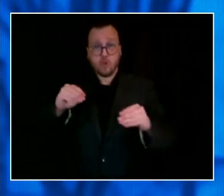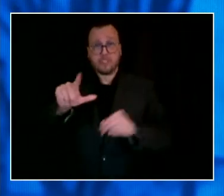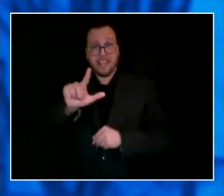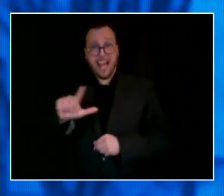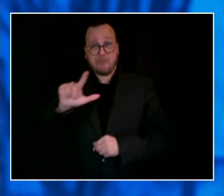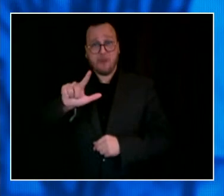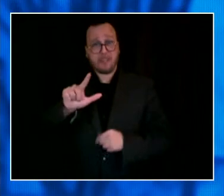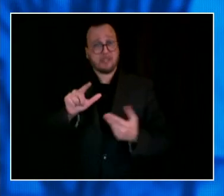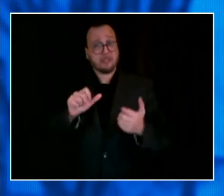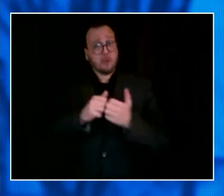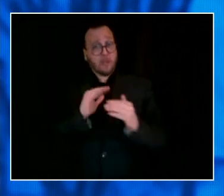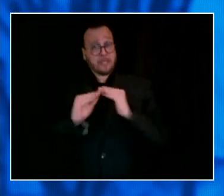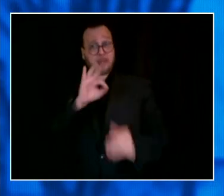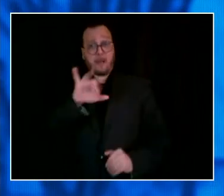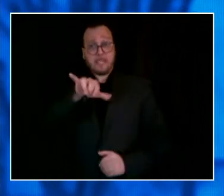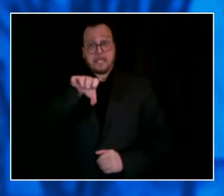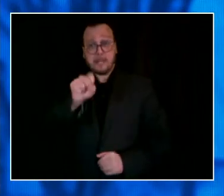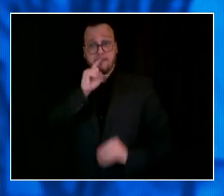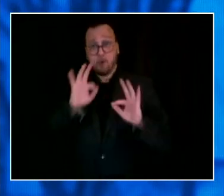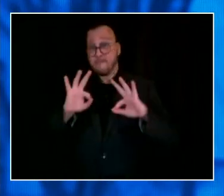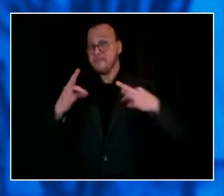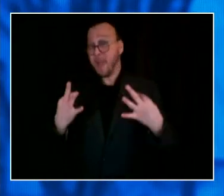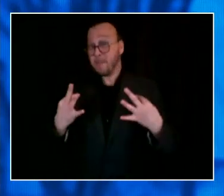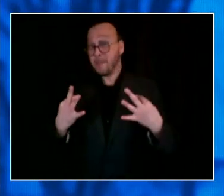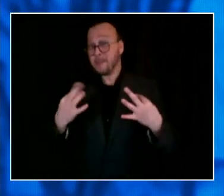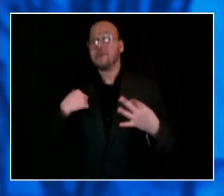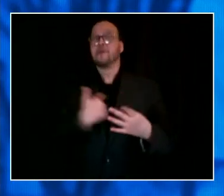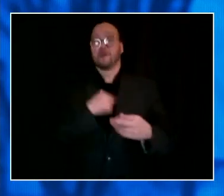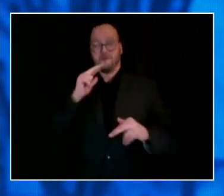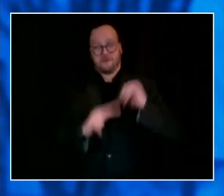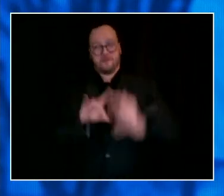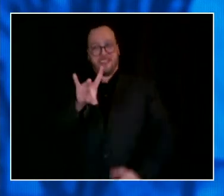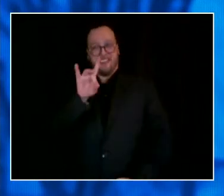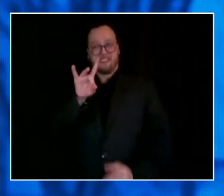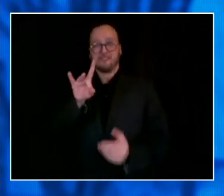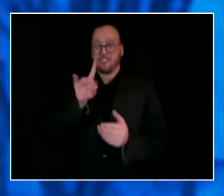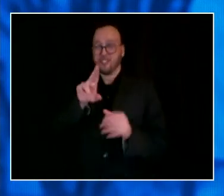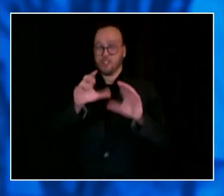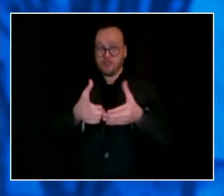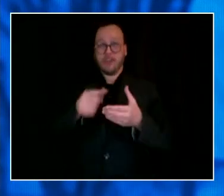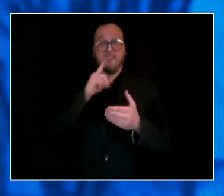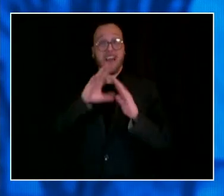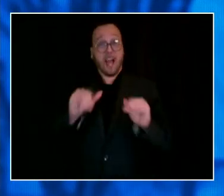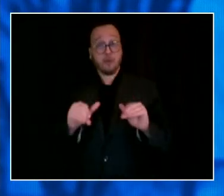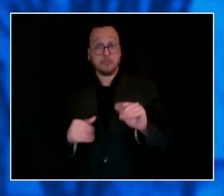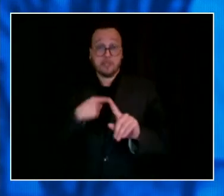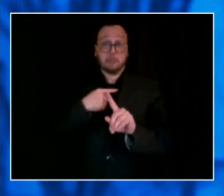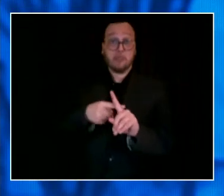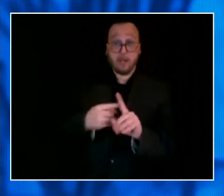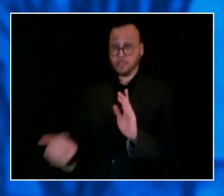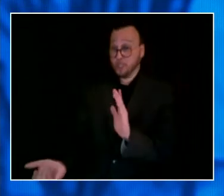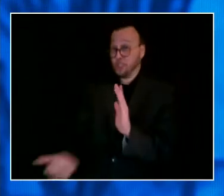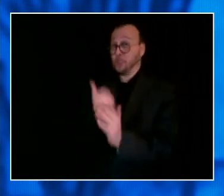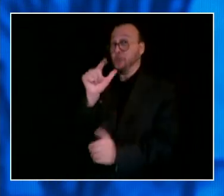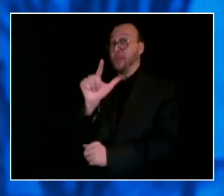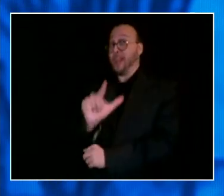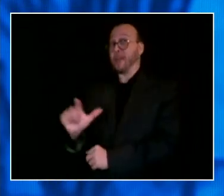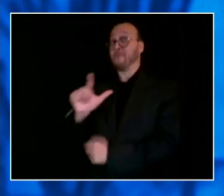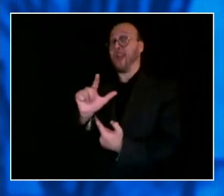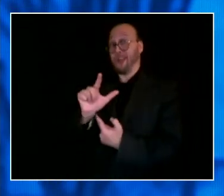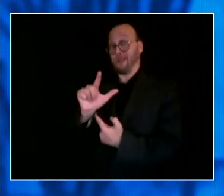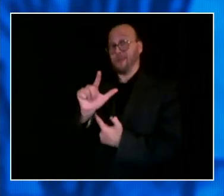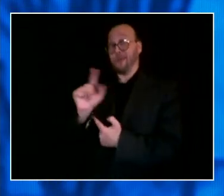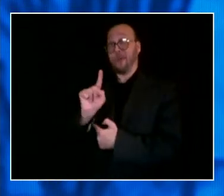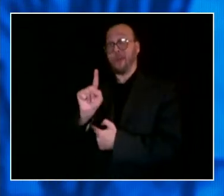With City of Yes for Family, we'll build 800 units of housing alongside a brand new library on the